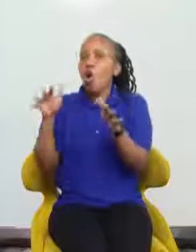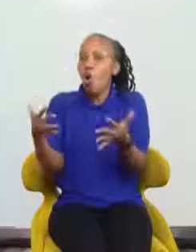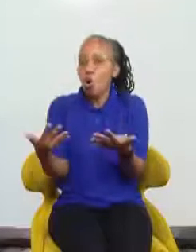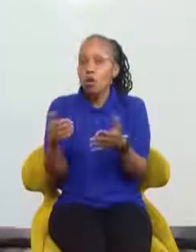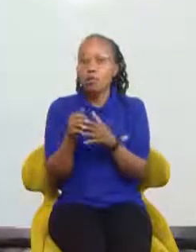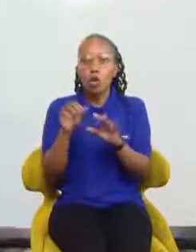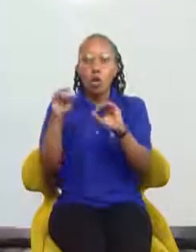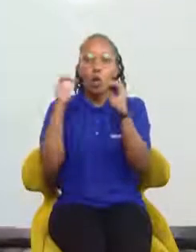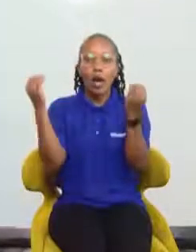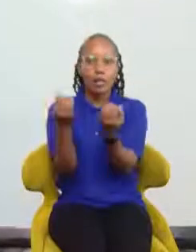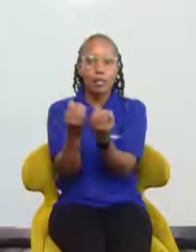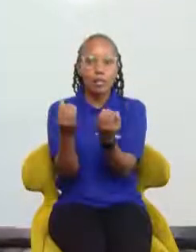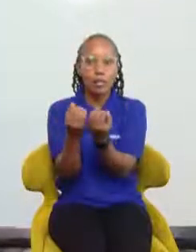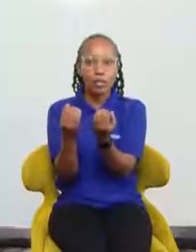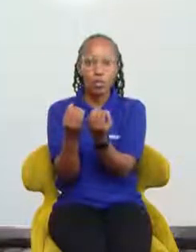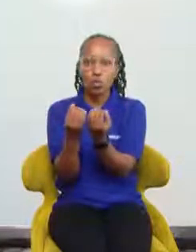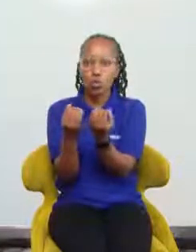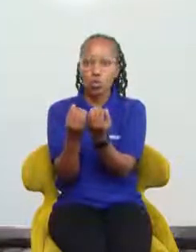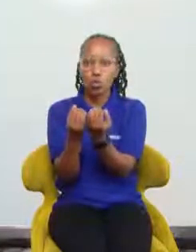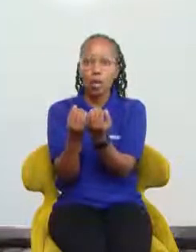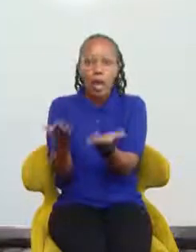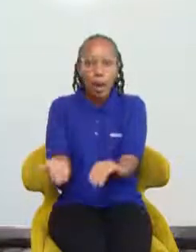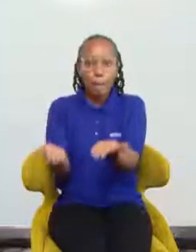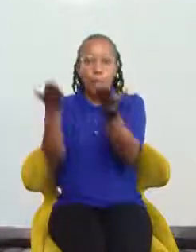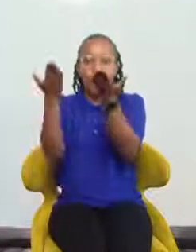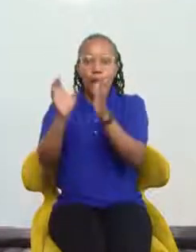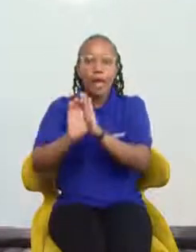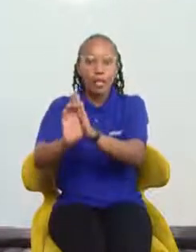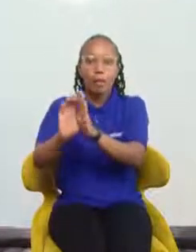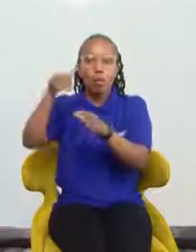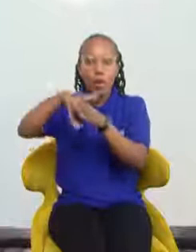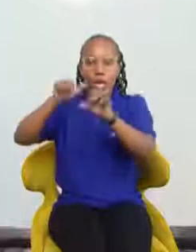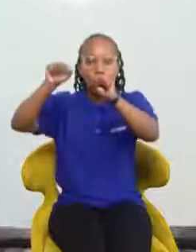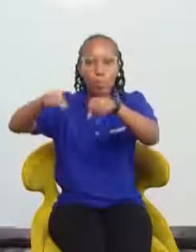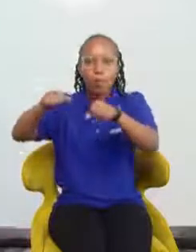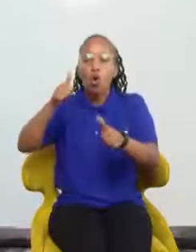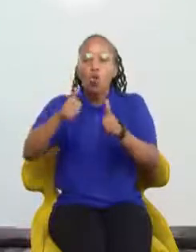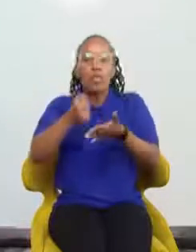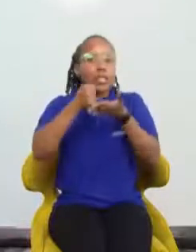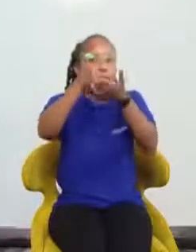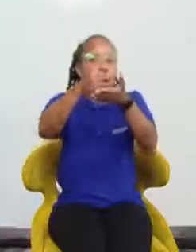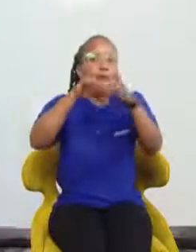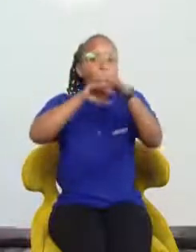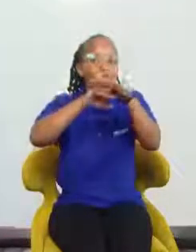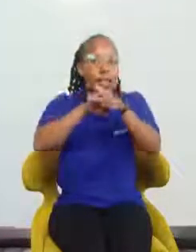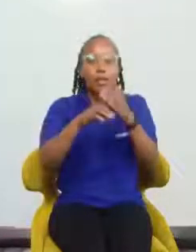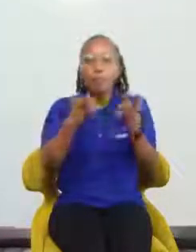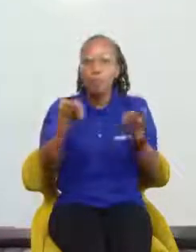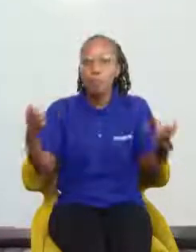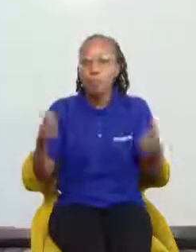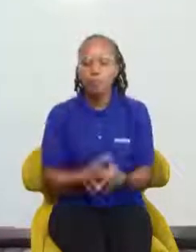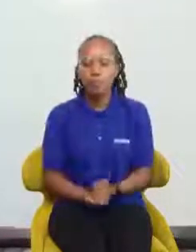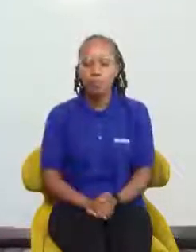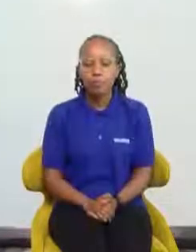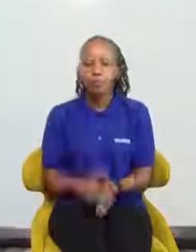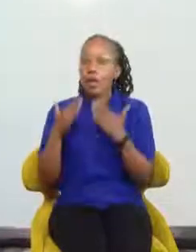the organizations such as Enable, which help to enhance access to such devices. Thank you, Wilson. I have so